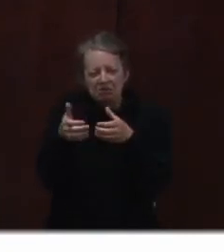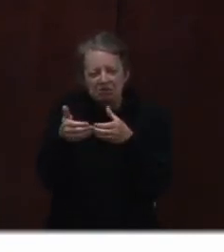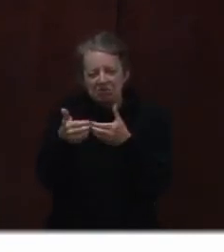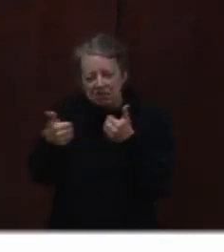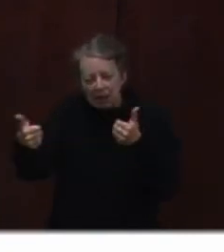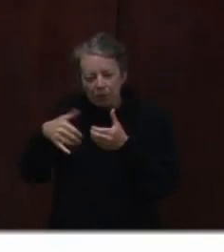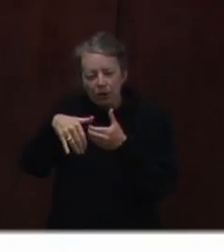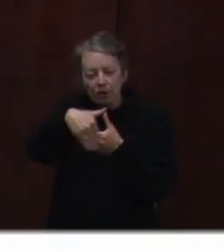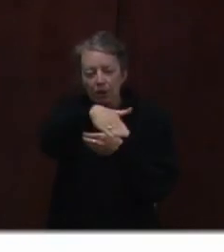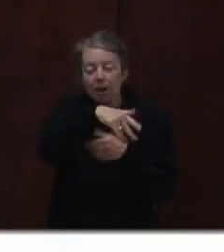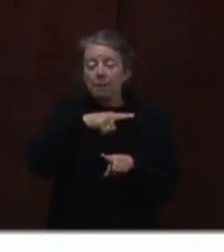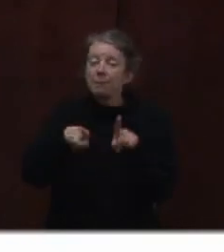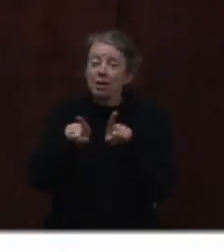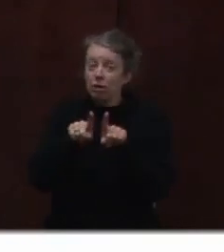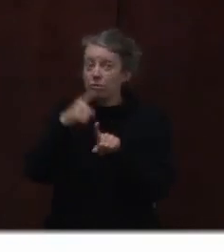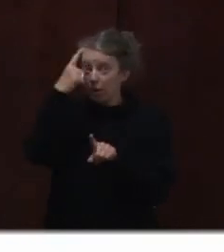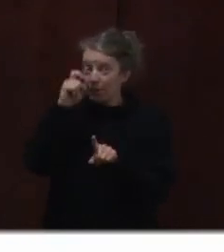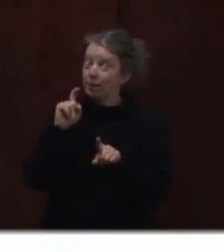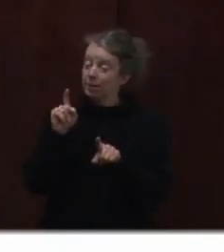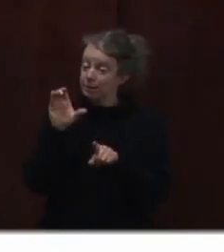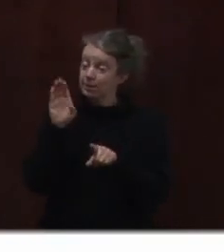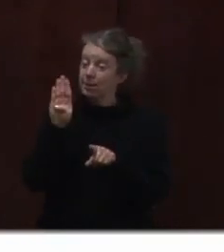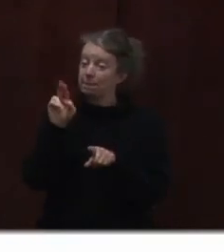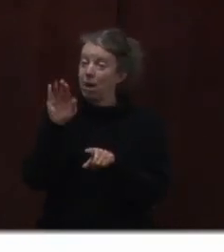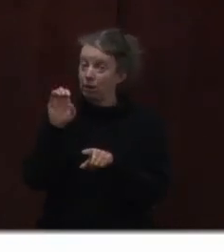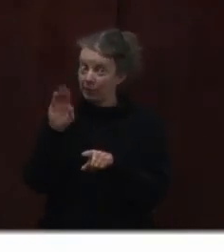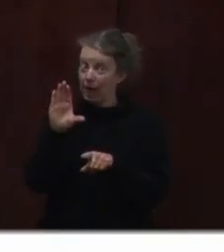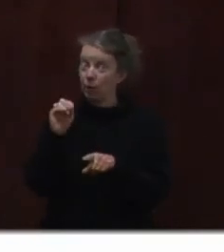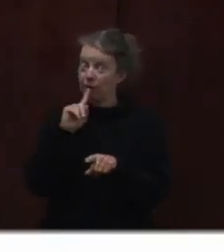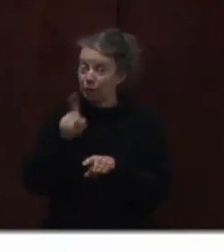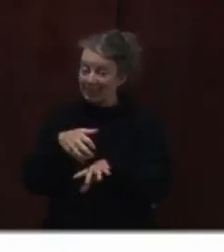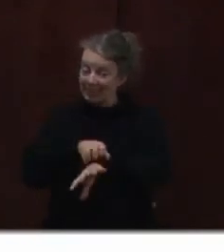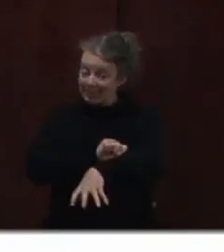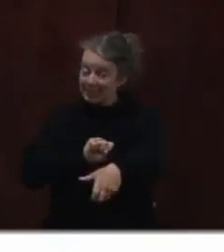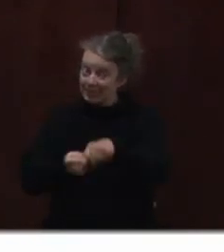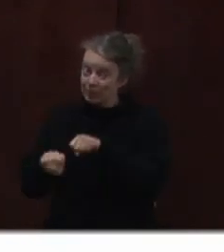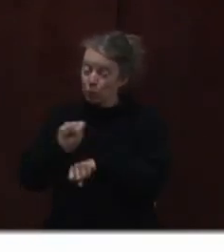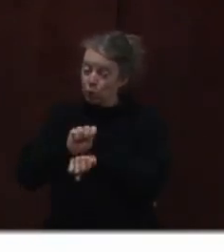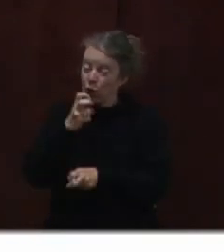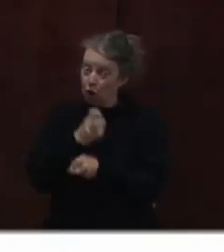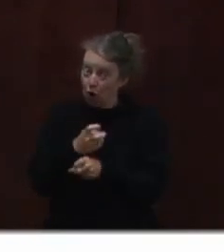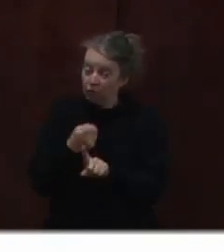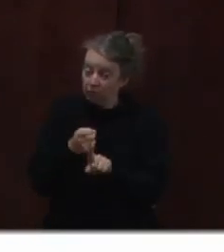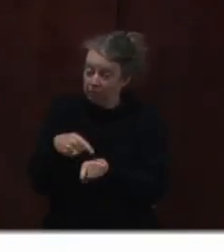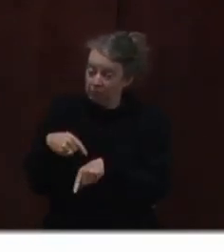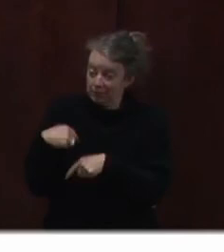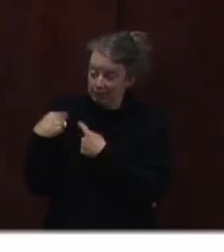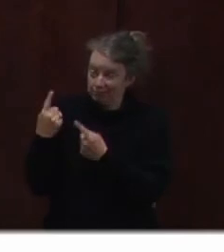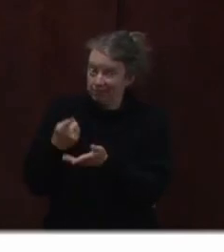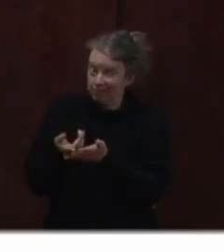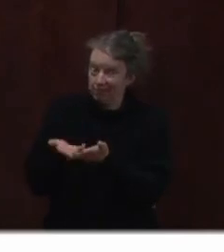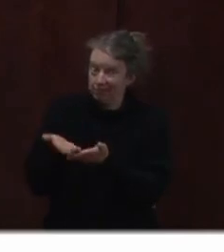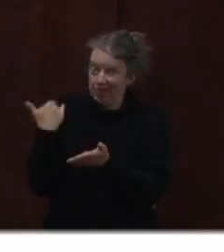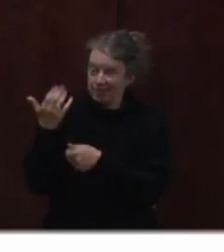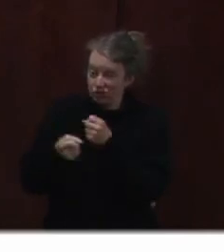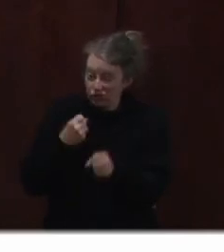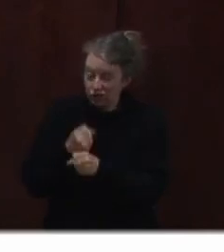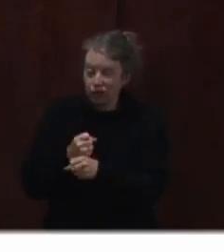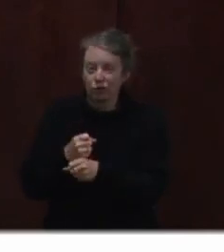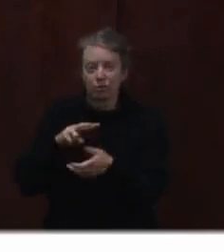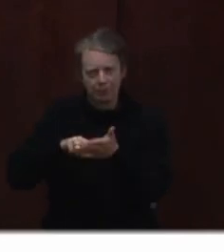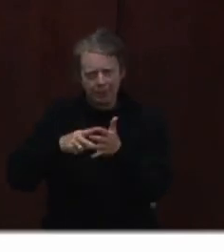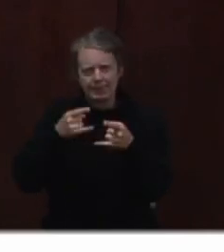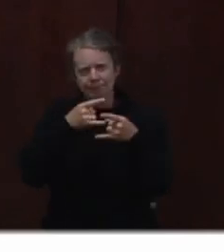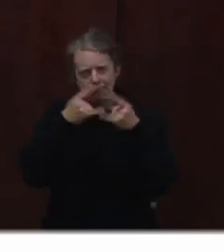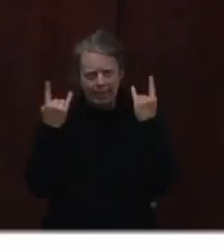county took in terms of the measures back last year, and the proactivity that you've maintained in terms of social distancing, insistence on mask wearing,